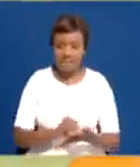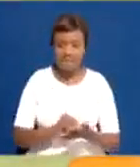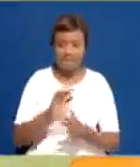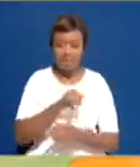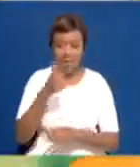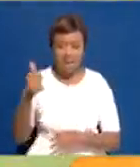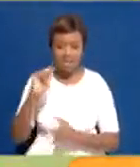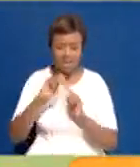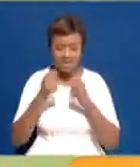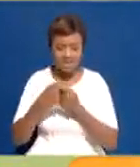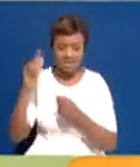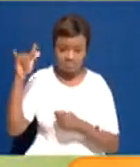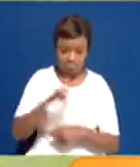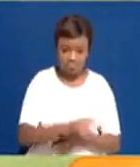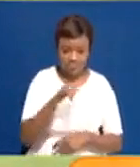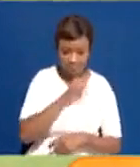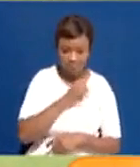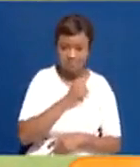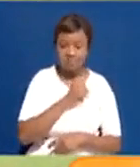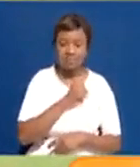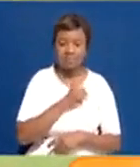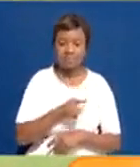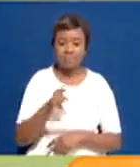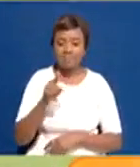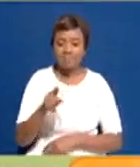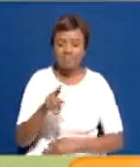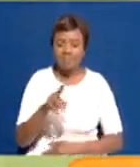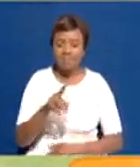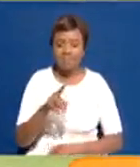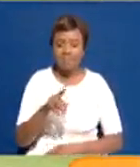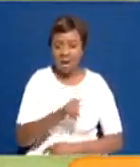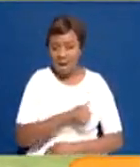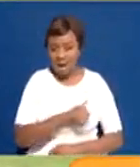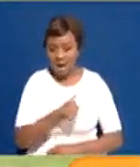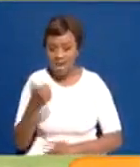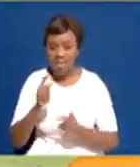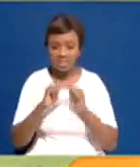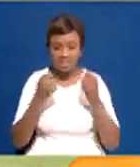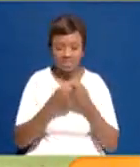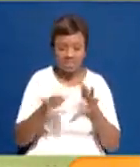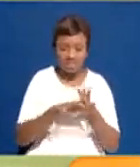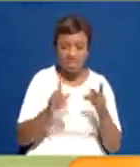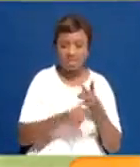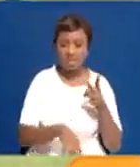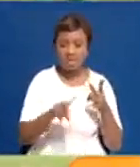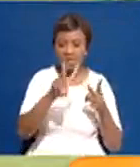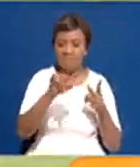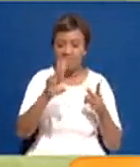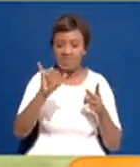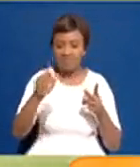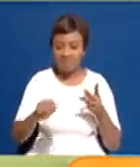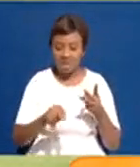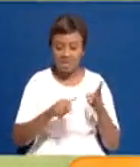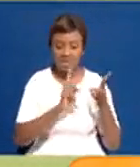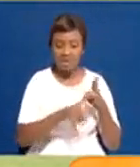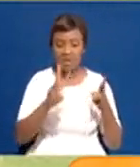team, Hakarigu Kuspor. She has earned her first call-up alongside her teammates Vivian Asaka and Mwanalima